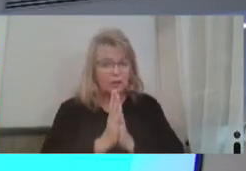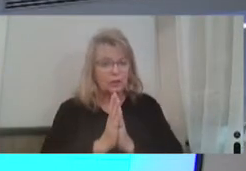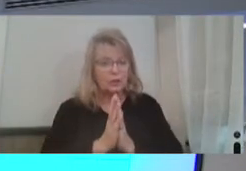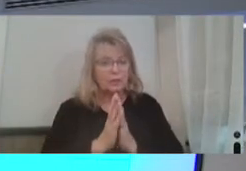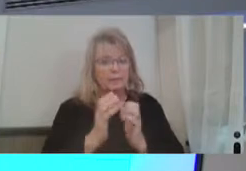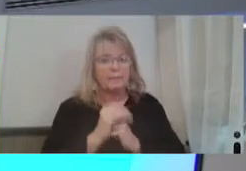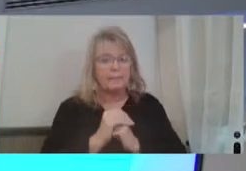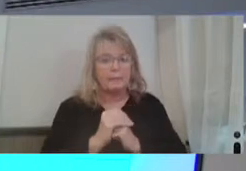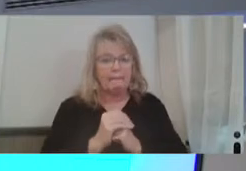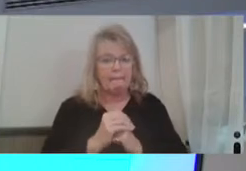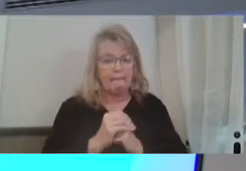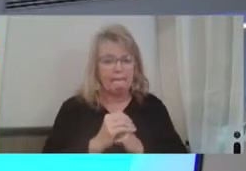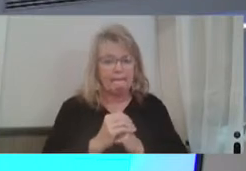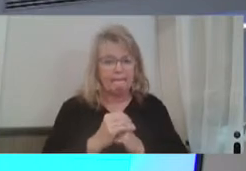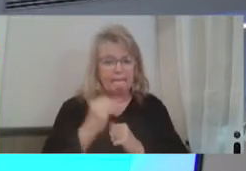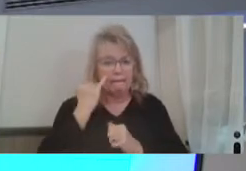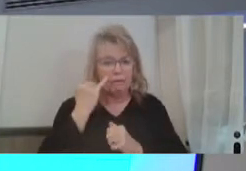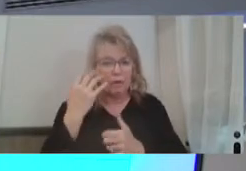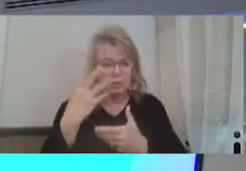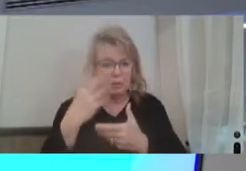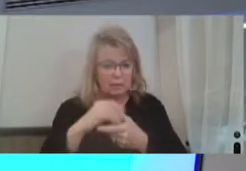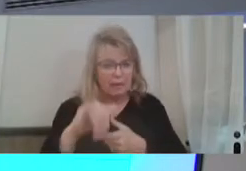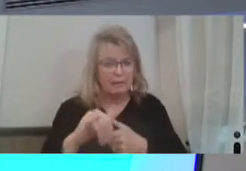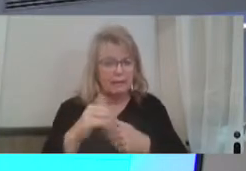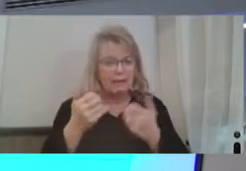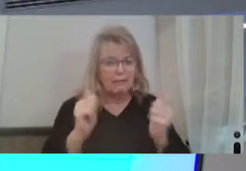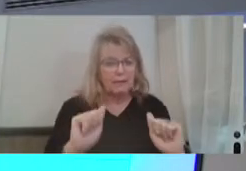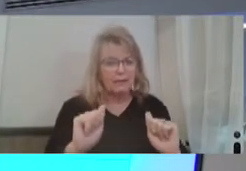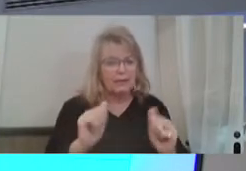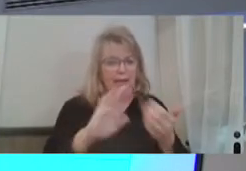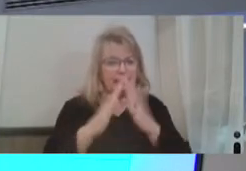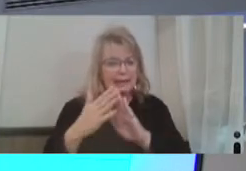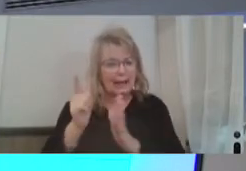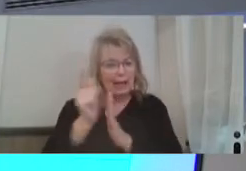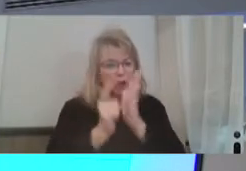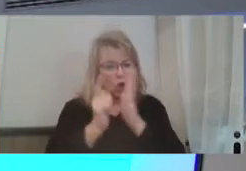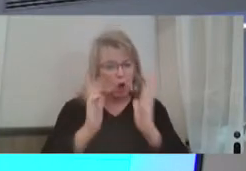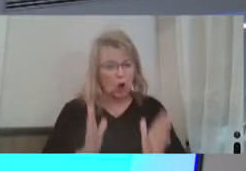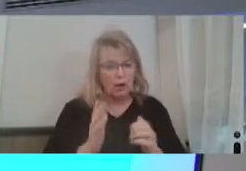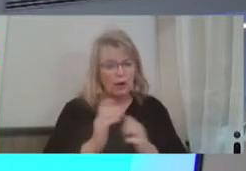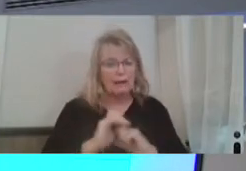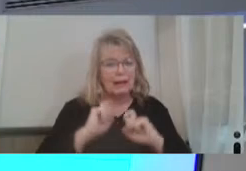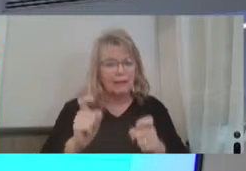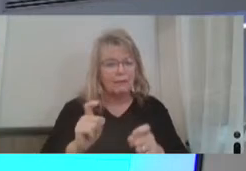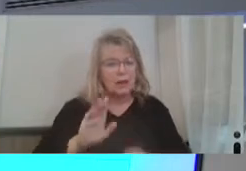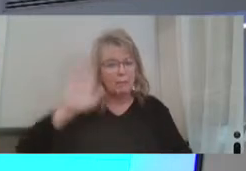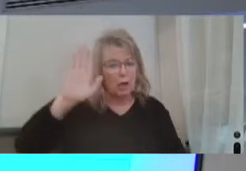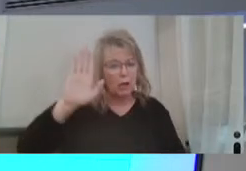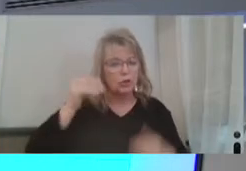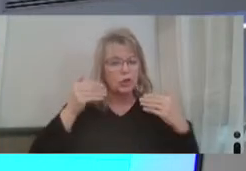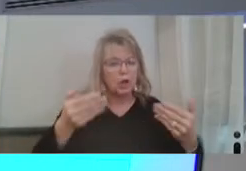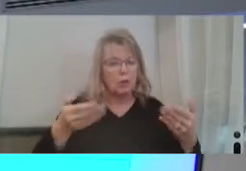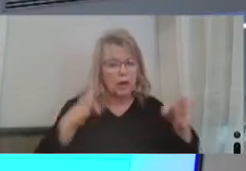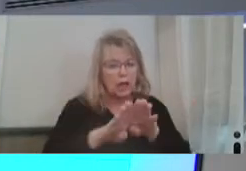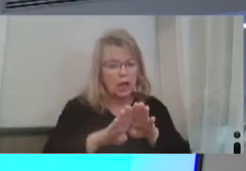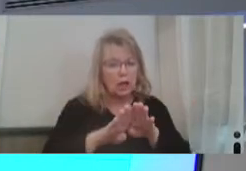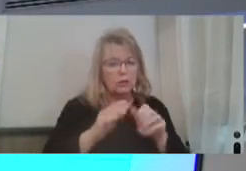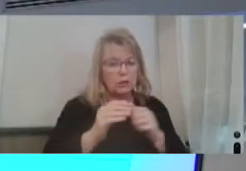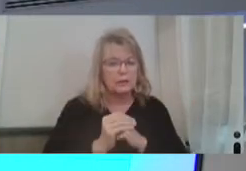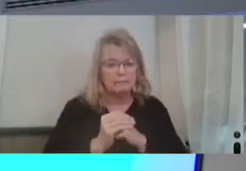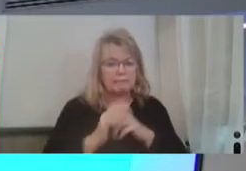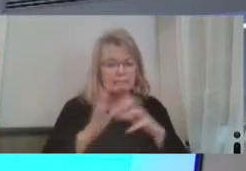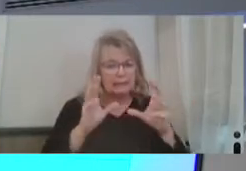Allison. A participant in this effort, and I'm going to ask the city attorney to give us the motion to go into closed session.